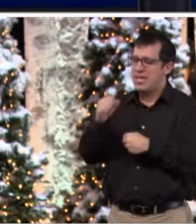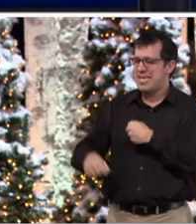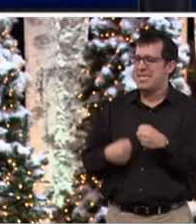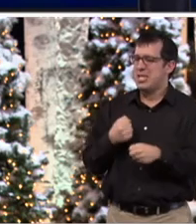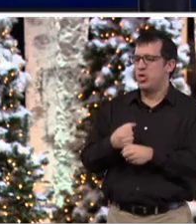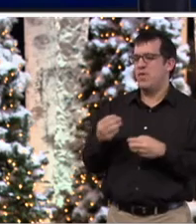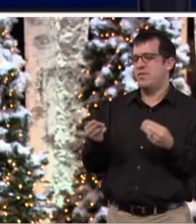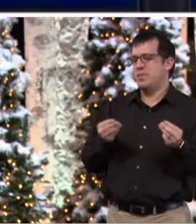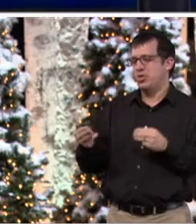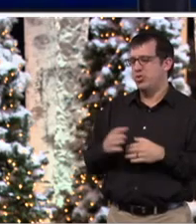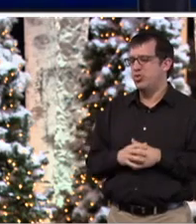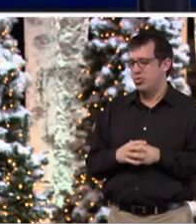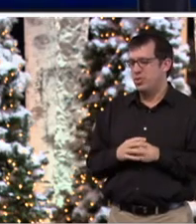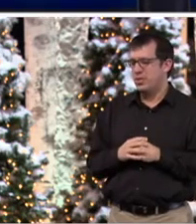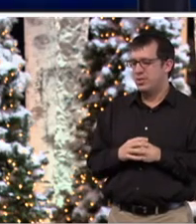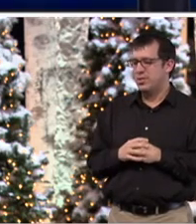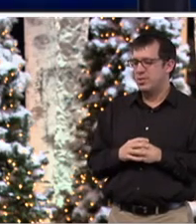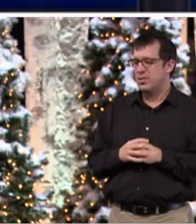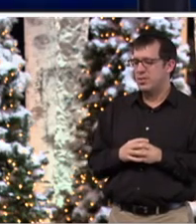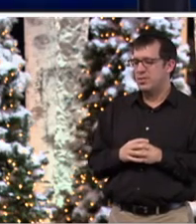ministry.